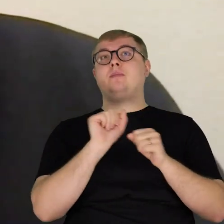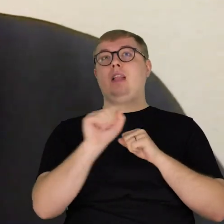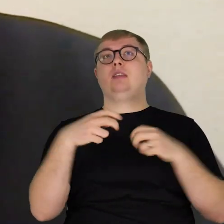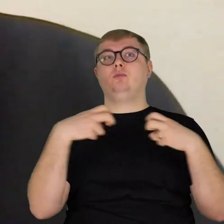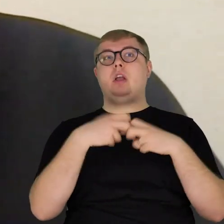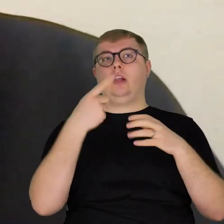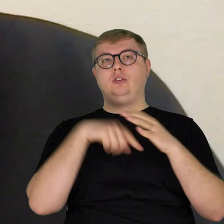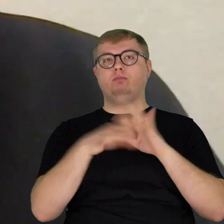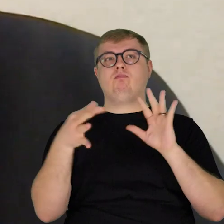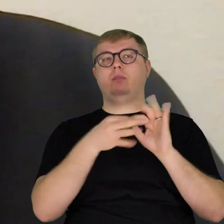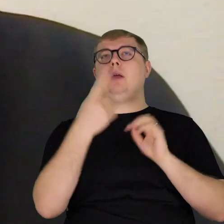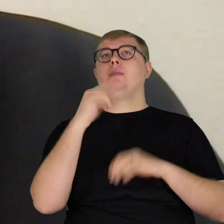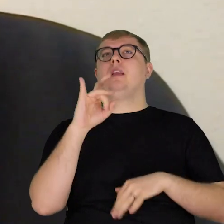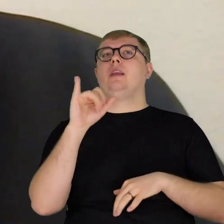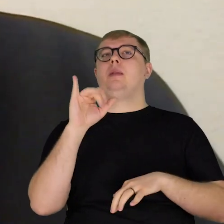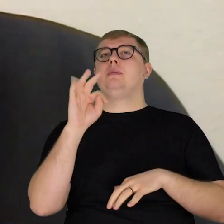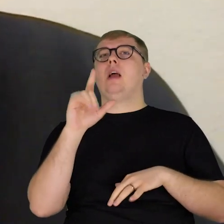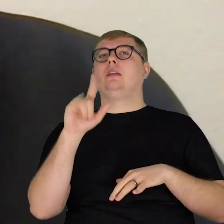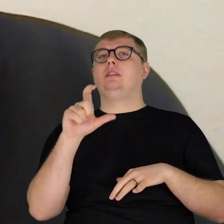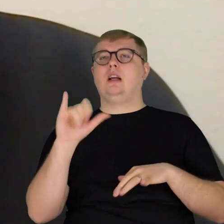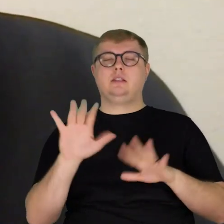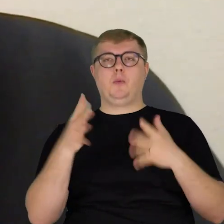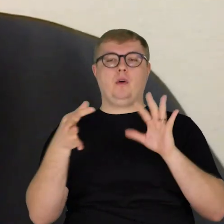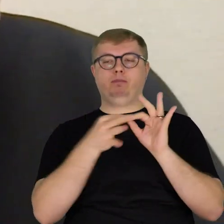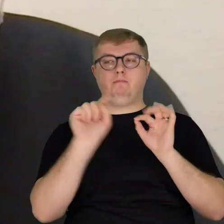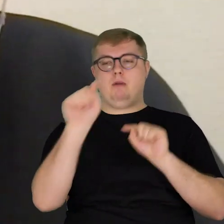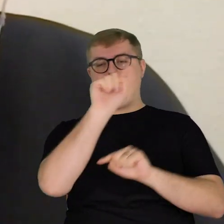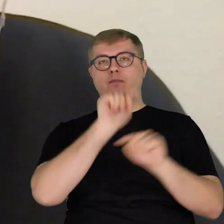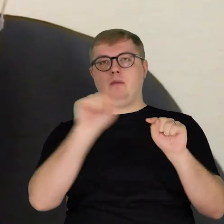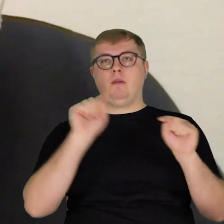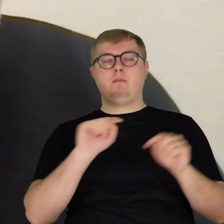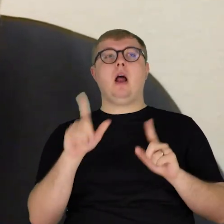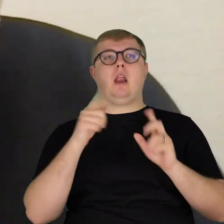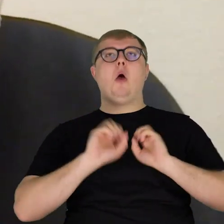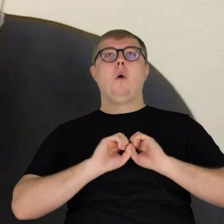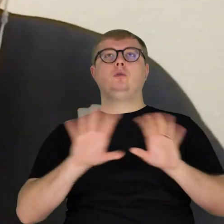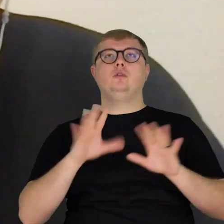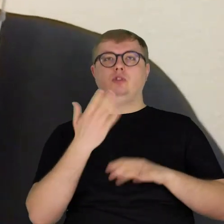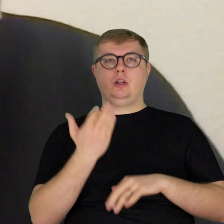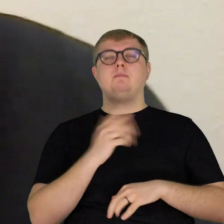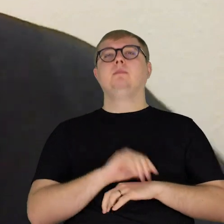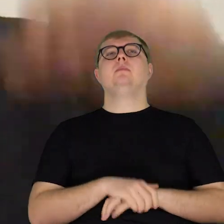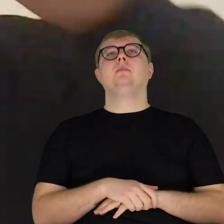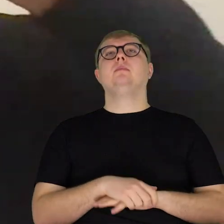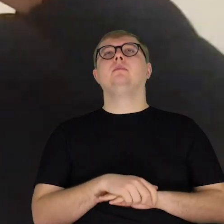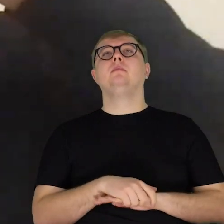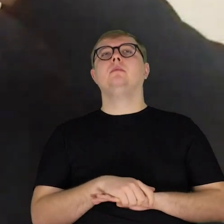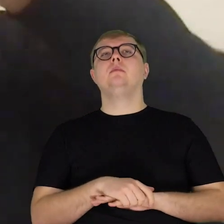of course, also on a level of doing the mapping,